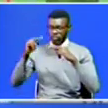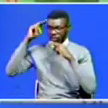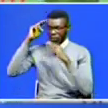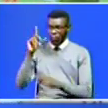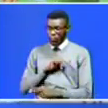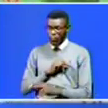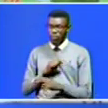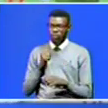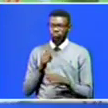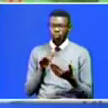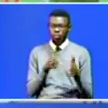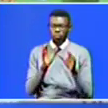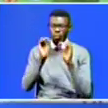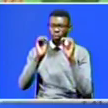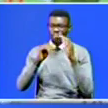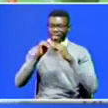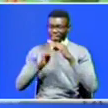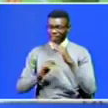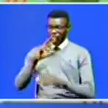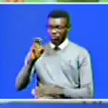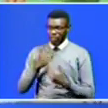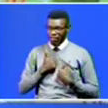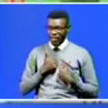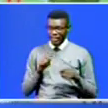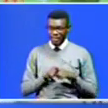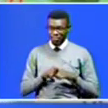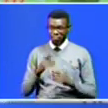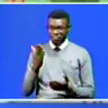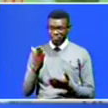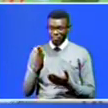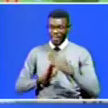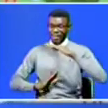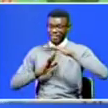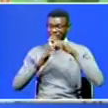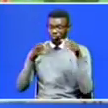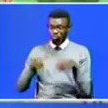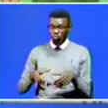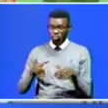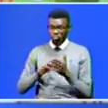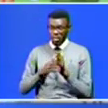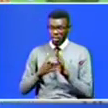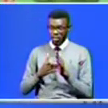are still nowhere. Under 20, we shall have it. We shall have the senior category, which